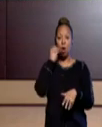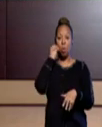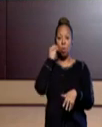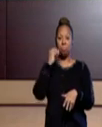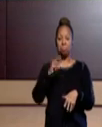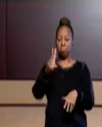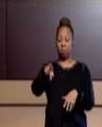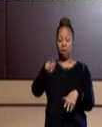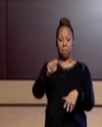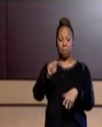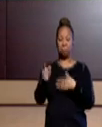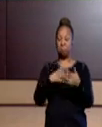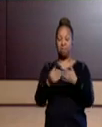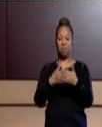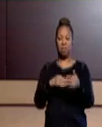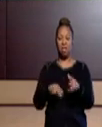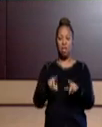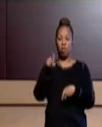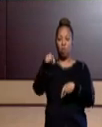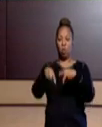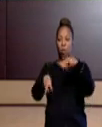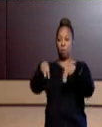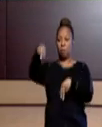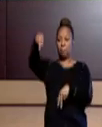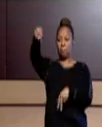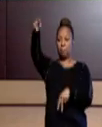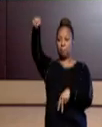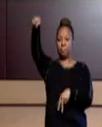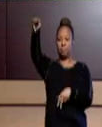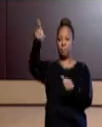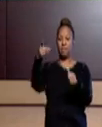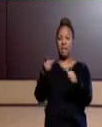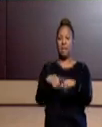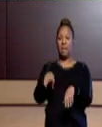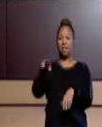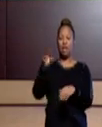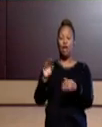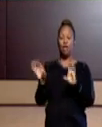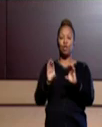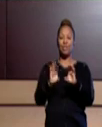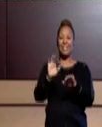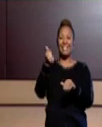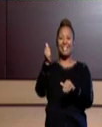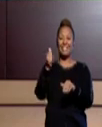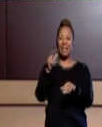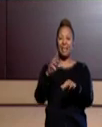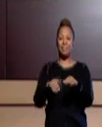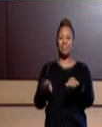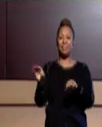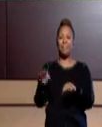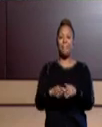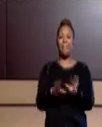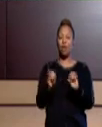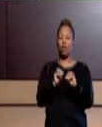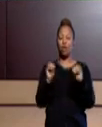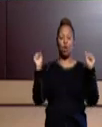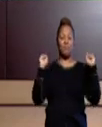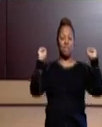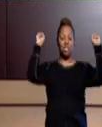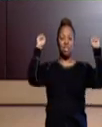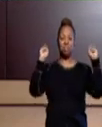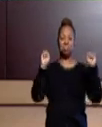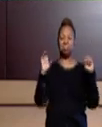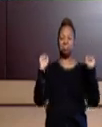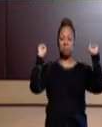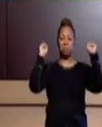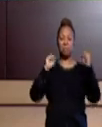apartment building, wherever. You go up and down a flight of steps, that's one set. Try to do that 10 times consecutively. No machines, no gym